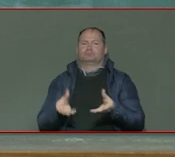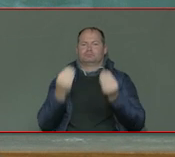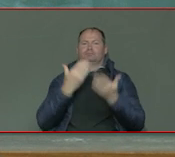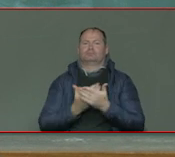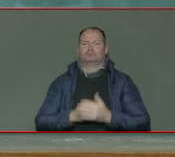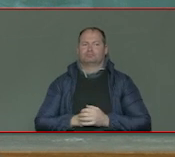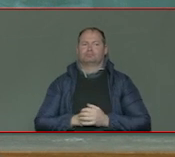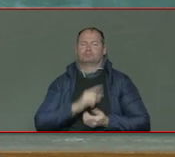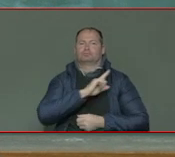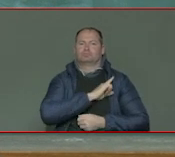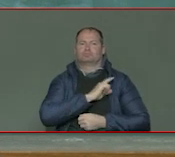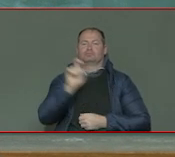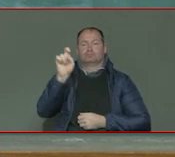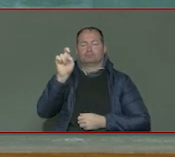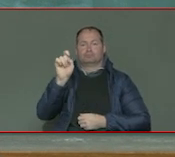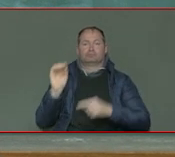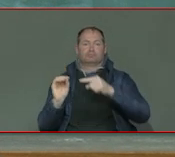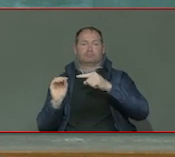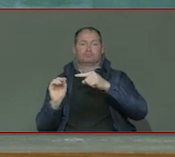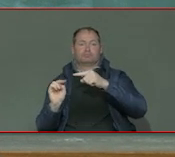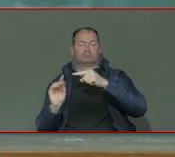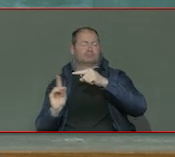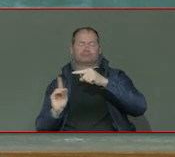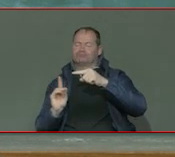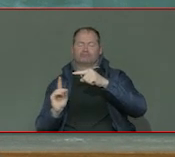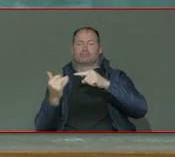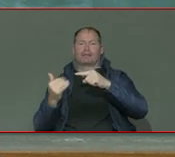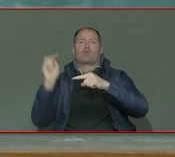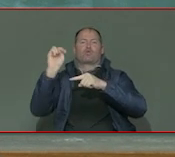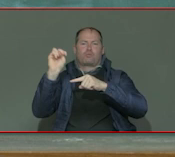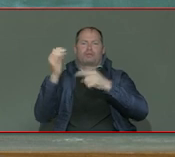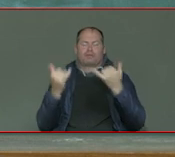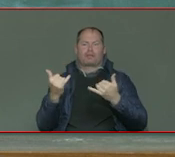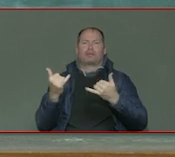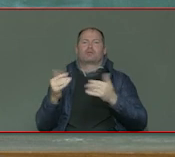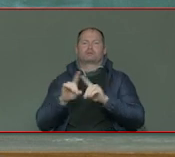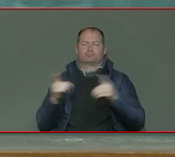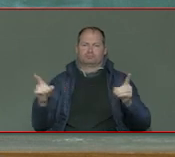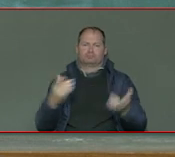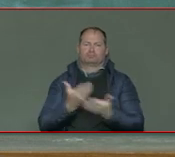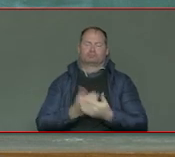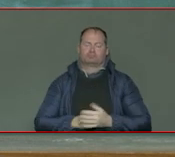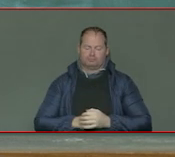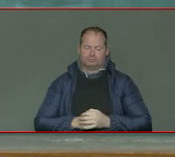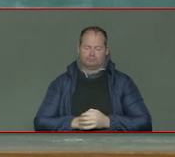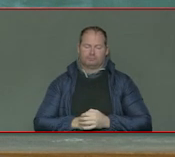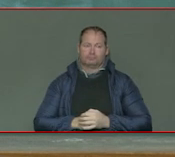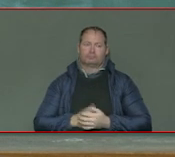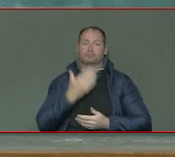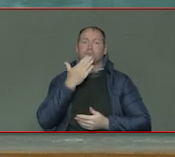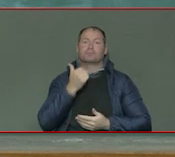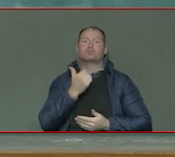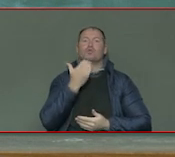is no longer in the denominator, it's in the numerator. Now I can differentiate. Now I want someone to help